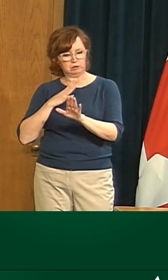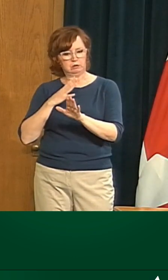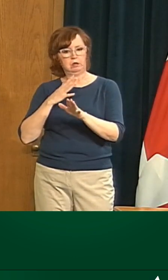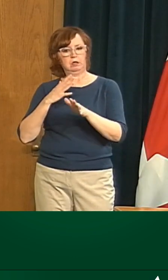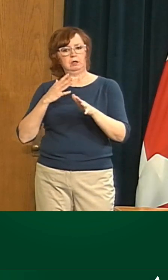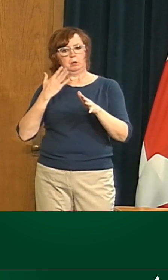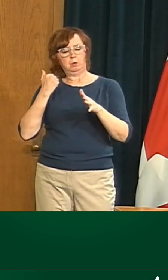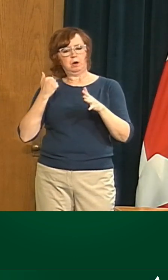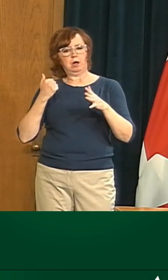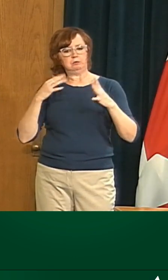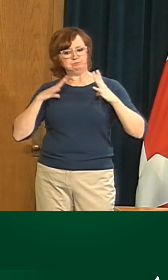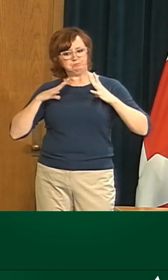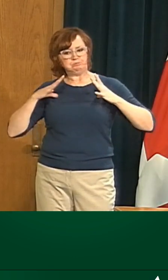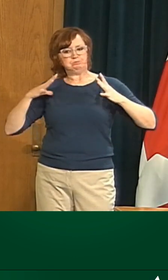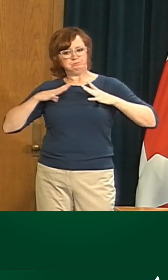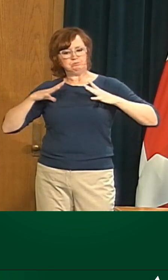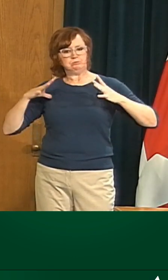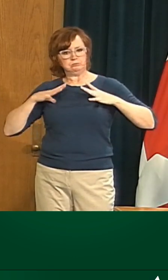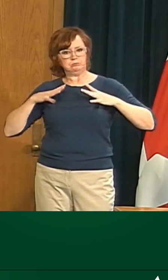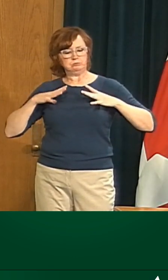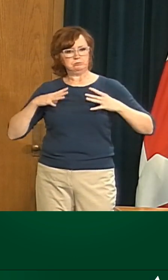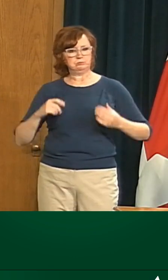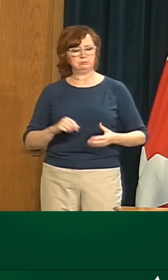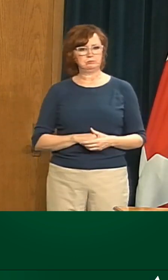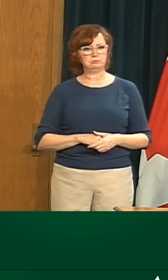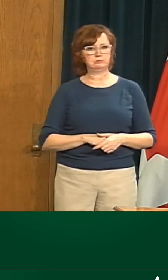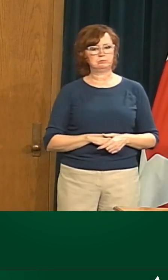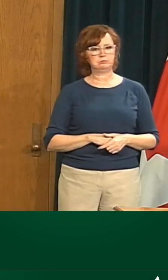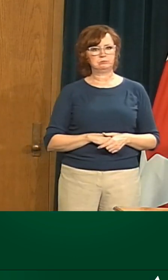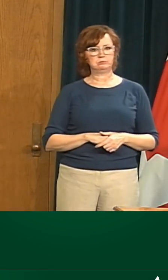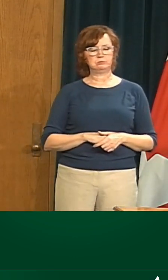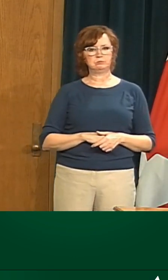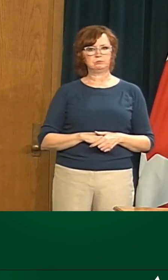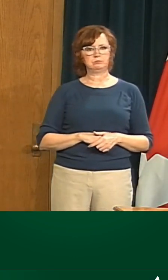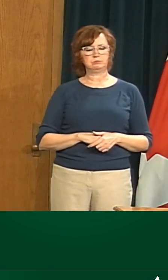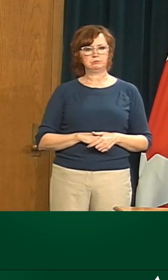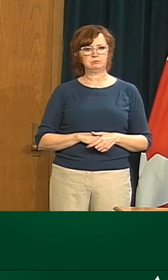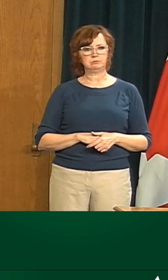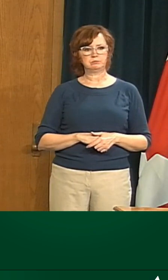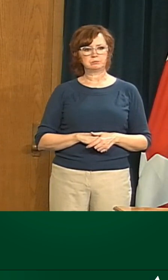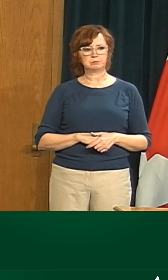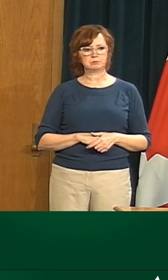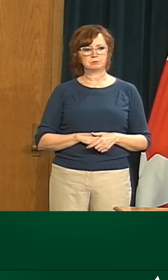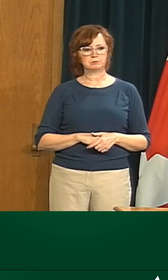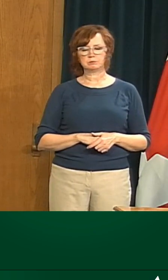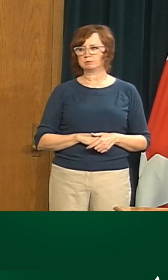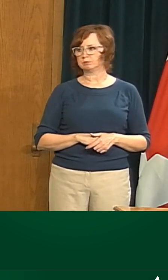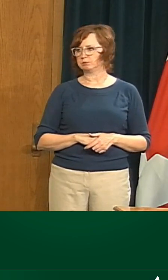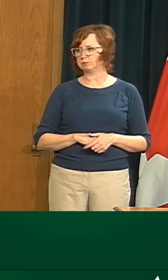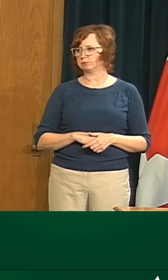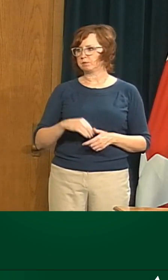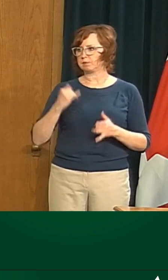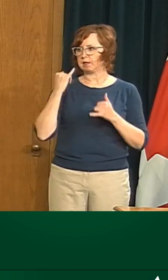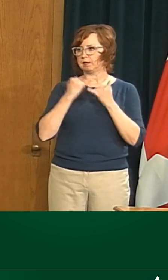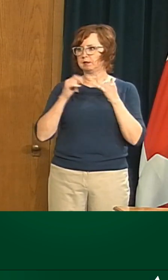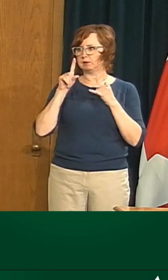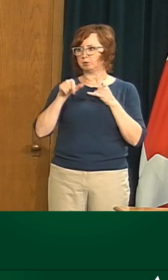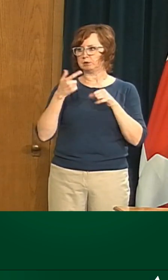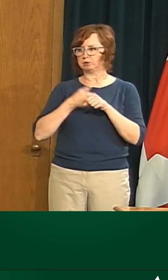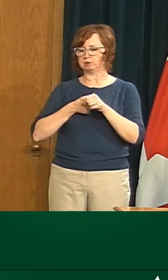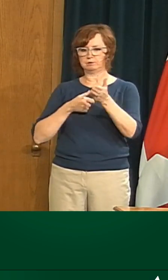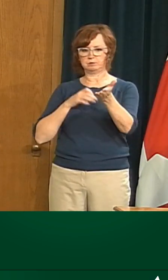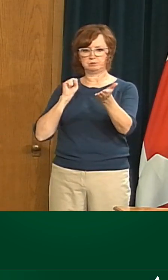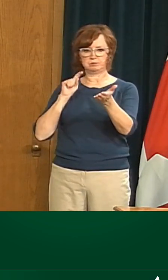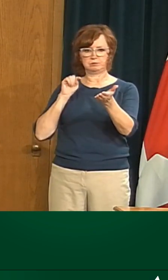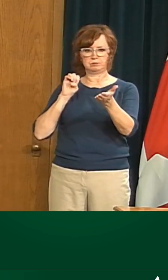and spillover into communities that we've seen in other places in Canada and North America. We'll take our last question from the floor,